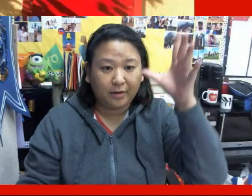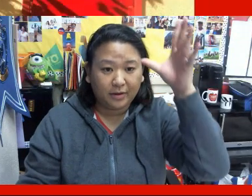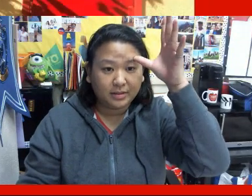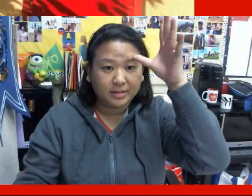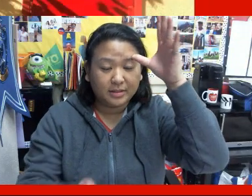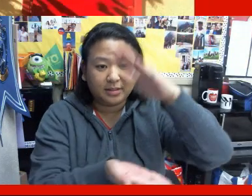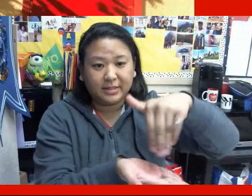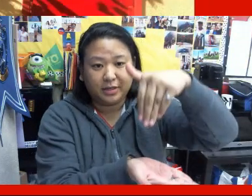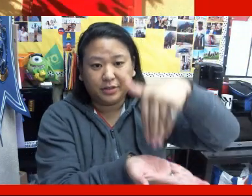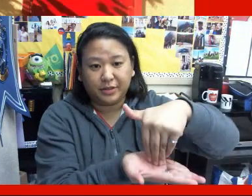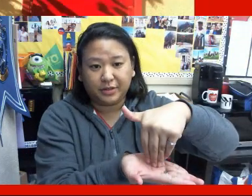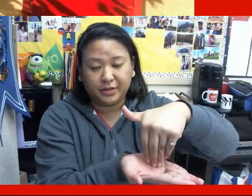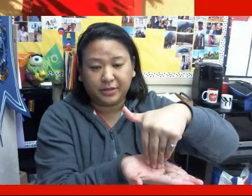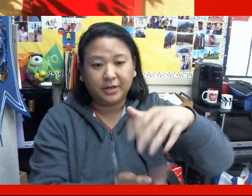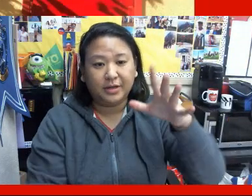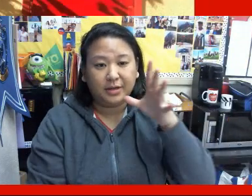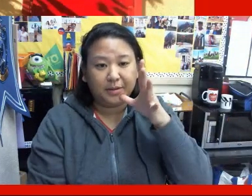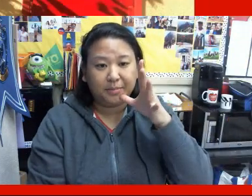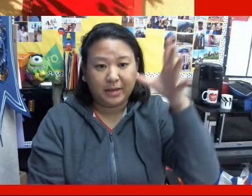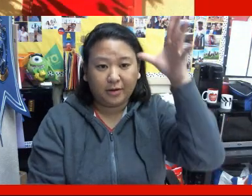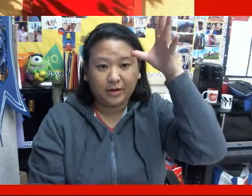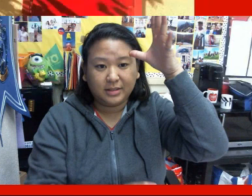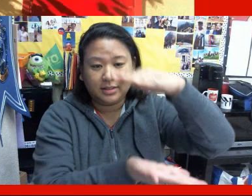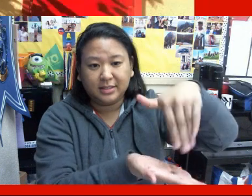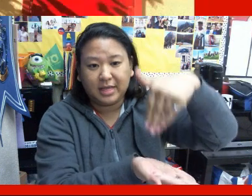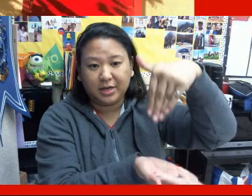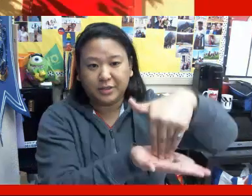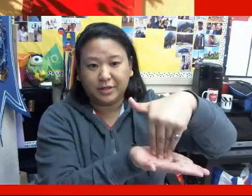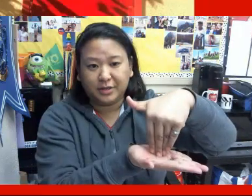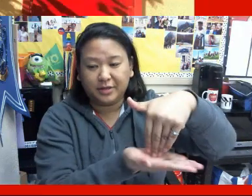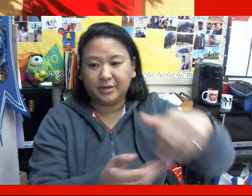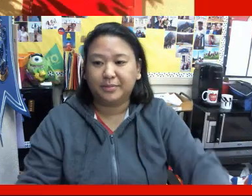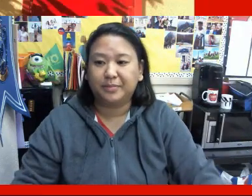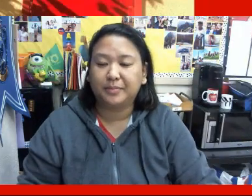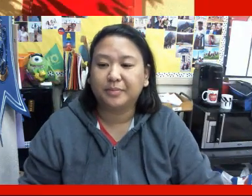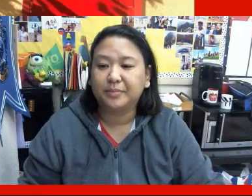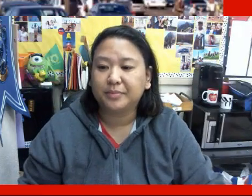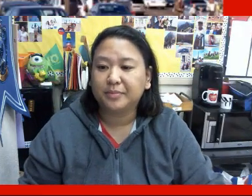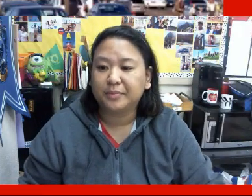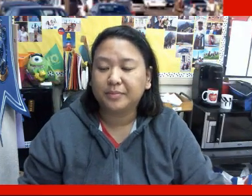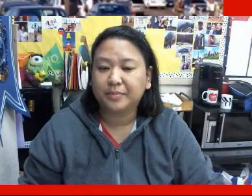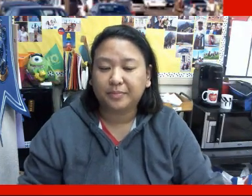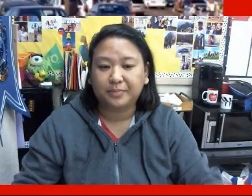The parent center. Parent center.